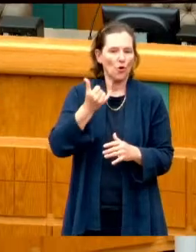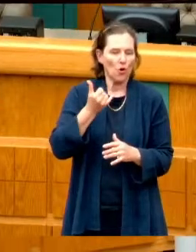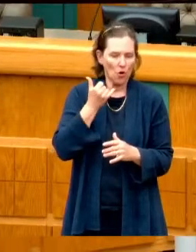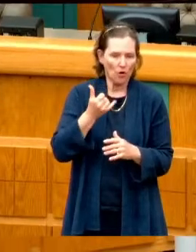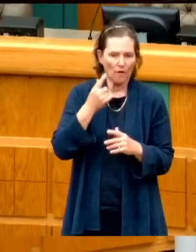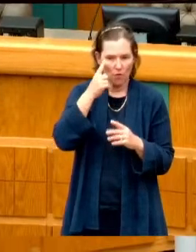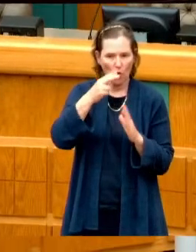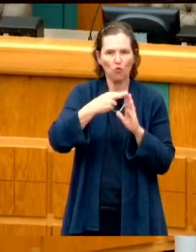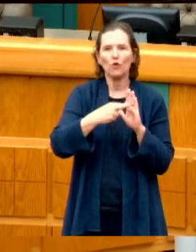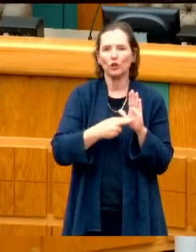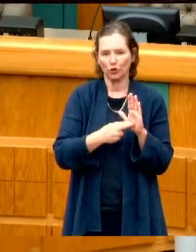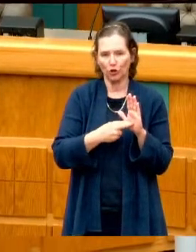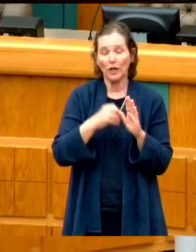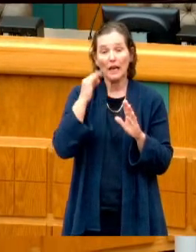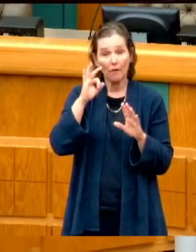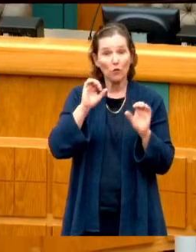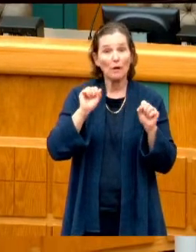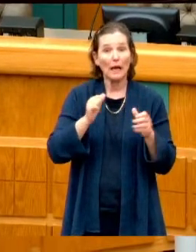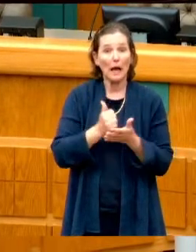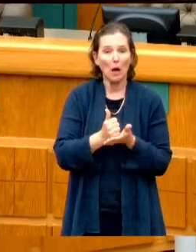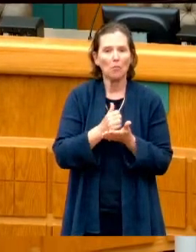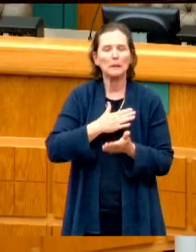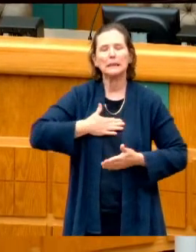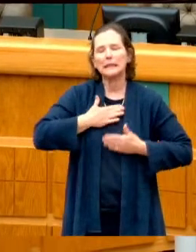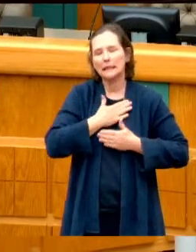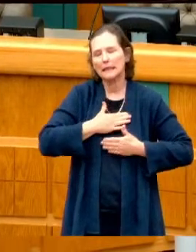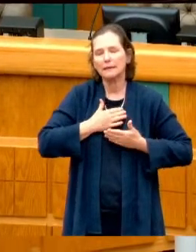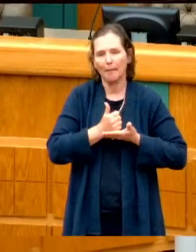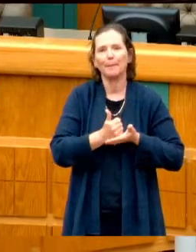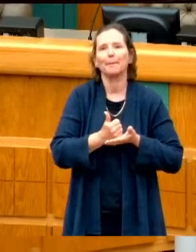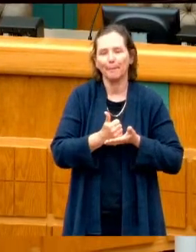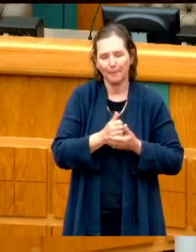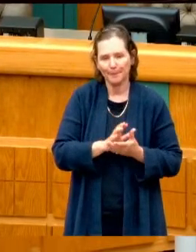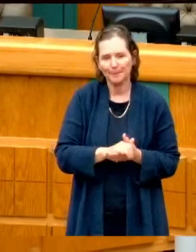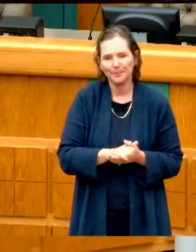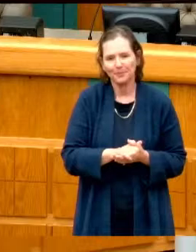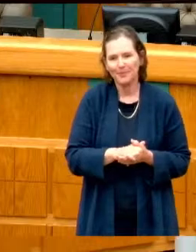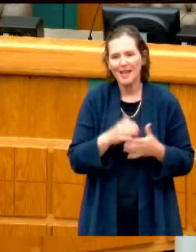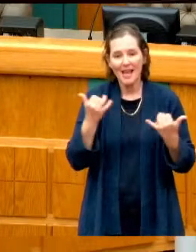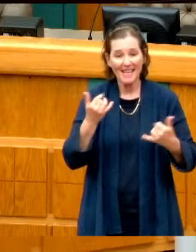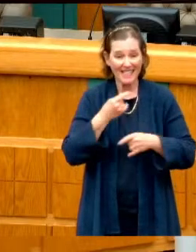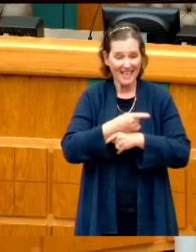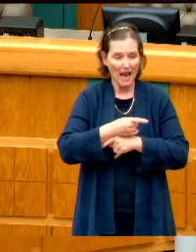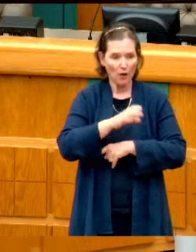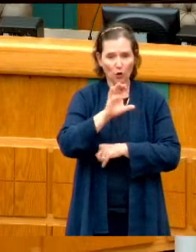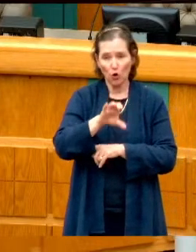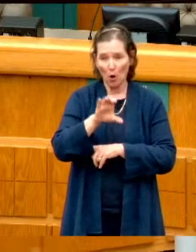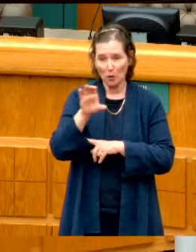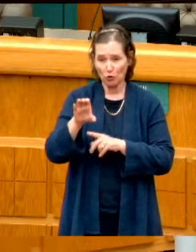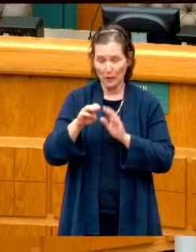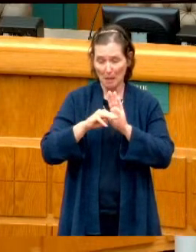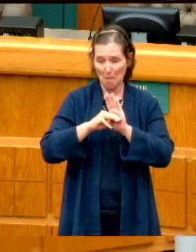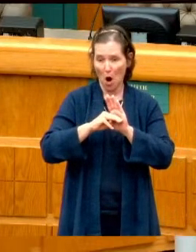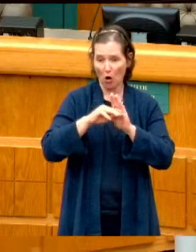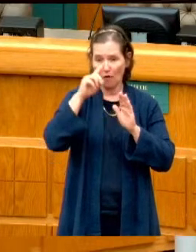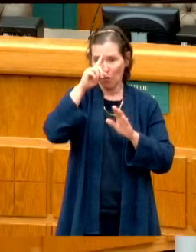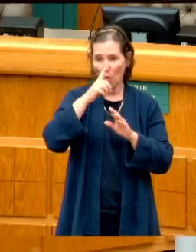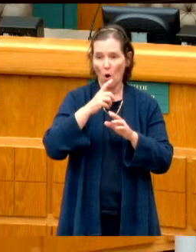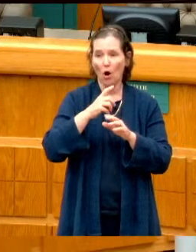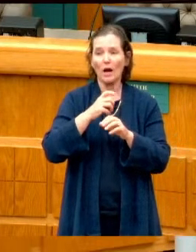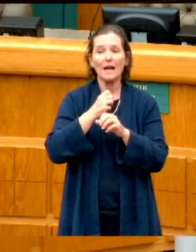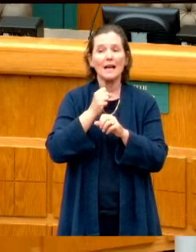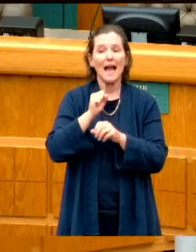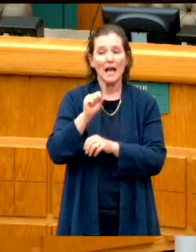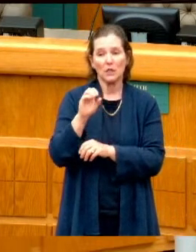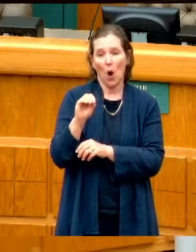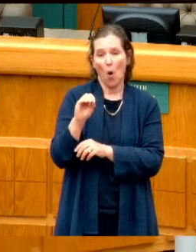I encourage you to please do so. To date, the Corpus Christi model for the Save Our Seniors Homebound program is